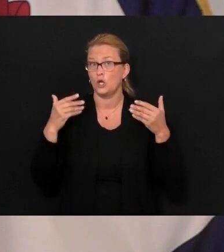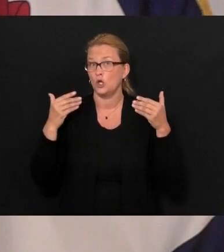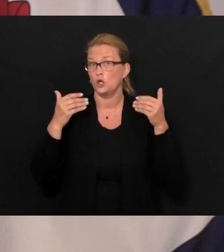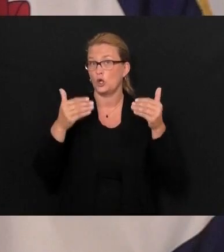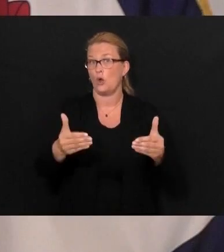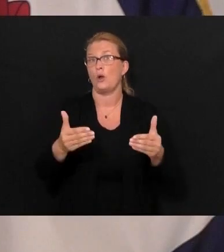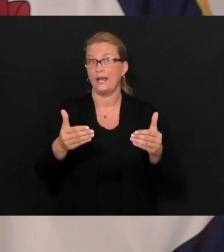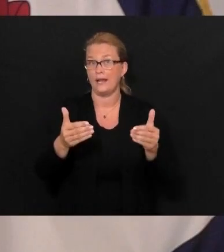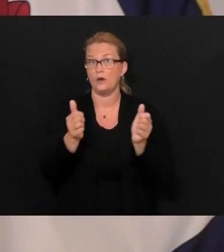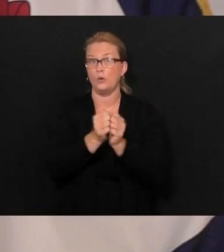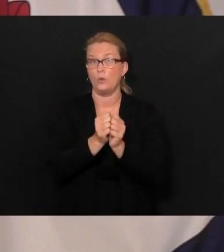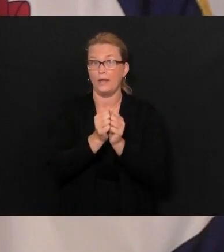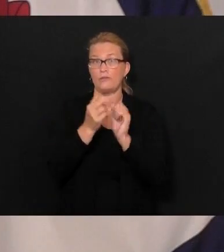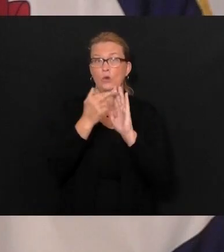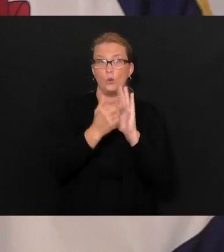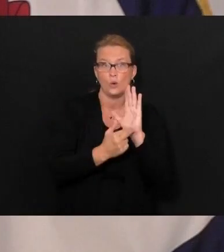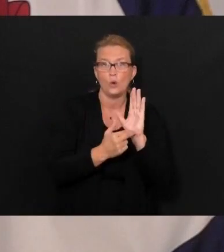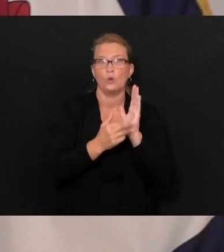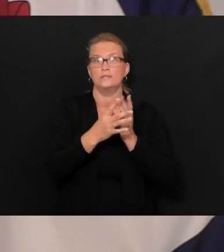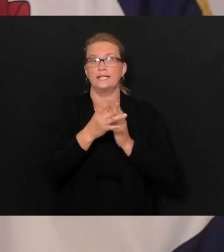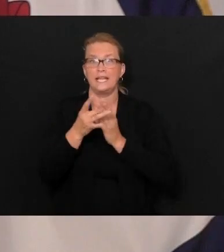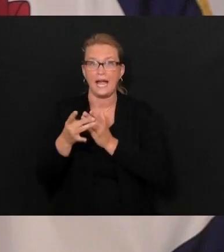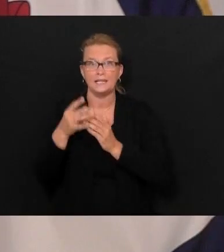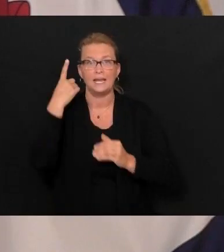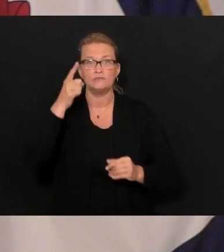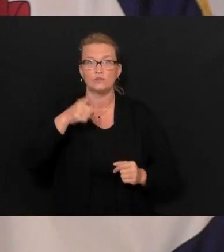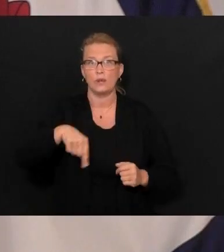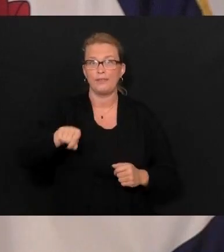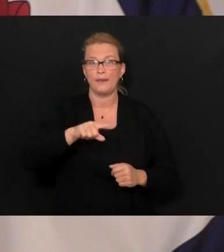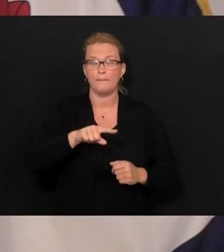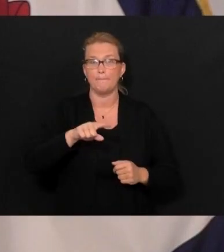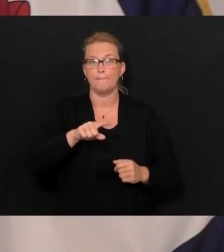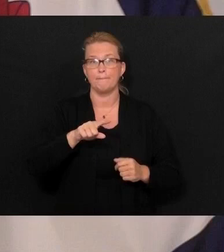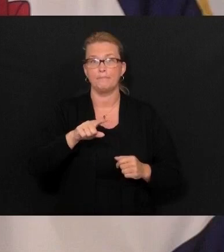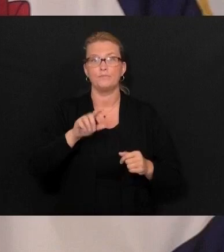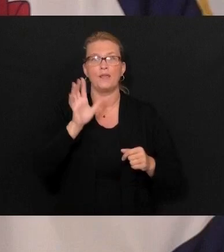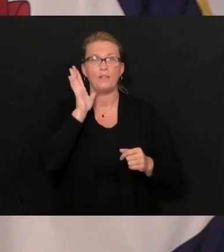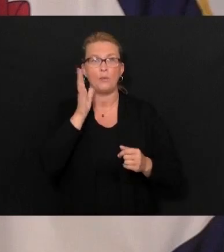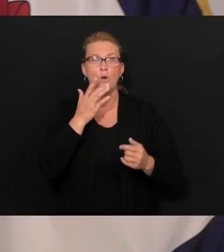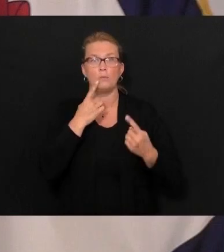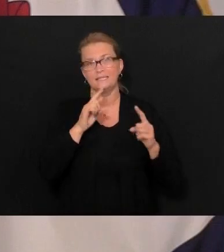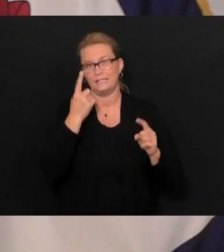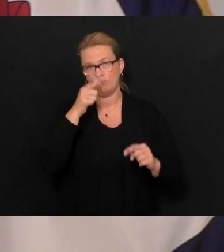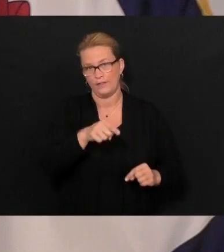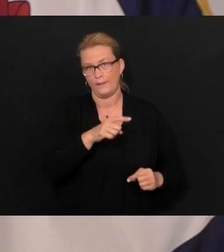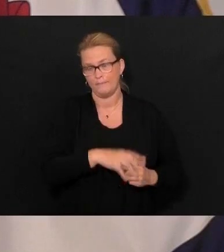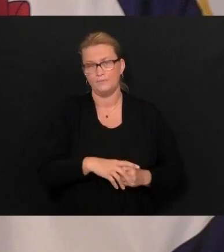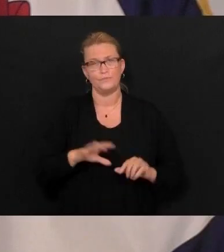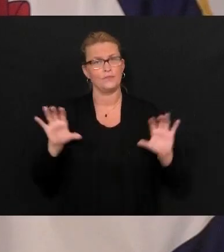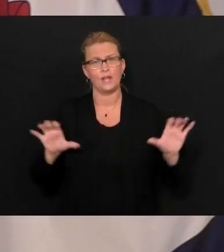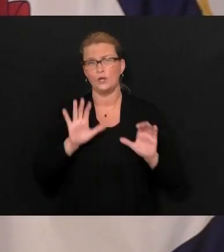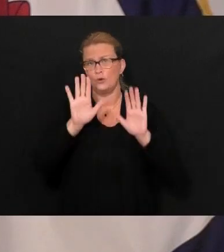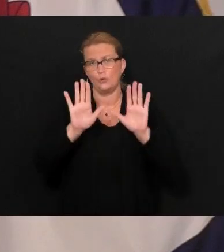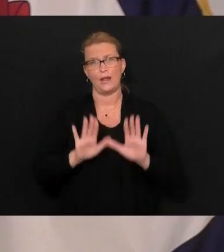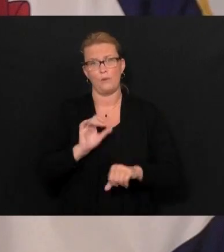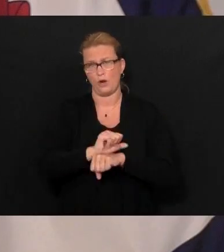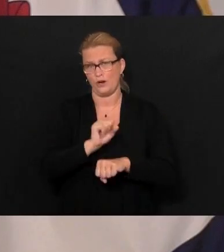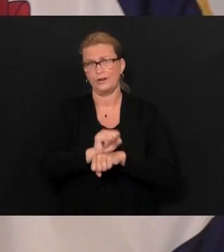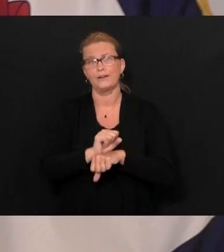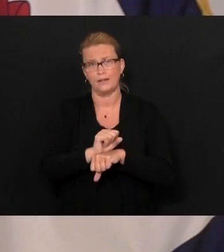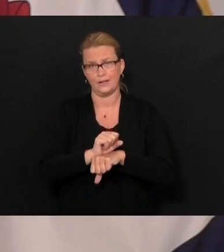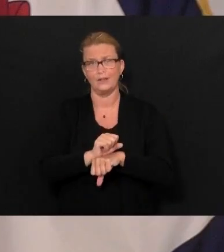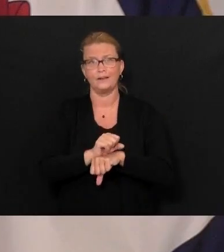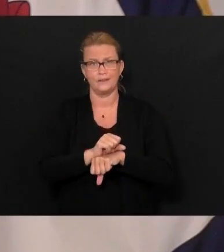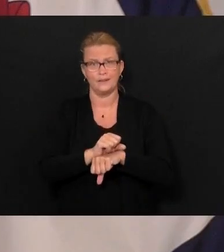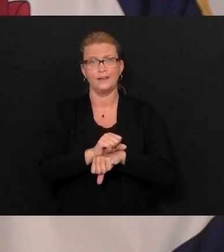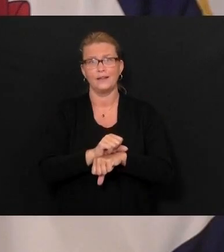with guidelines and things that work really well for them. These people do great work, and